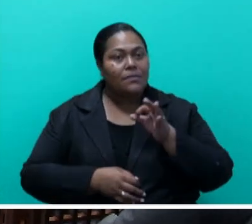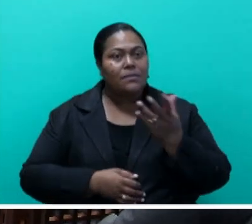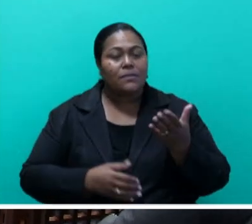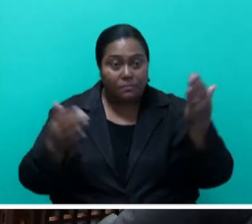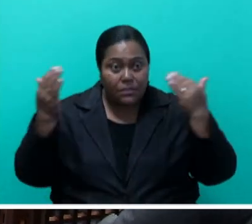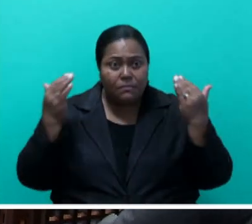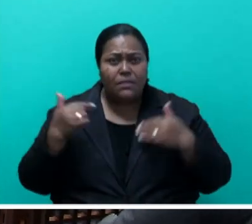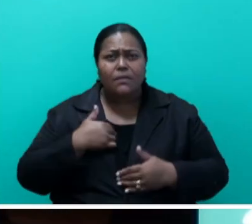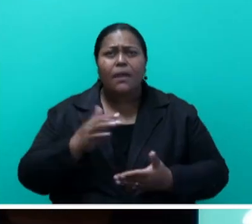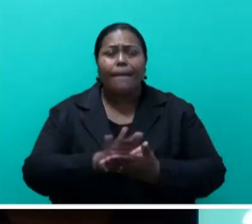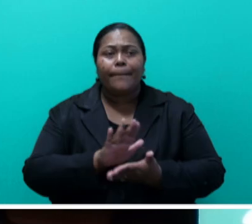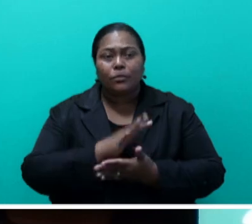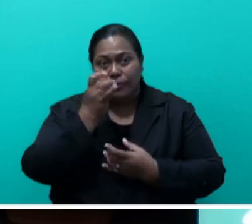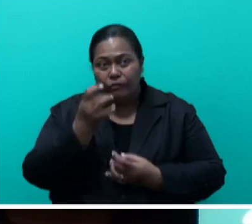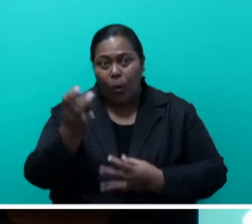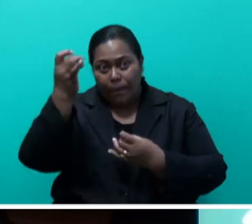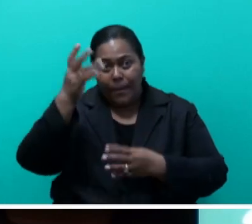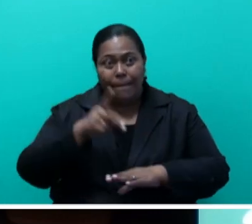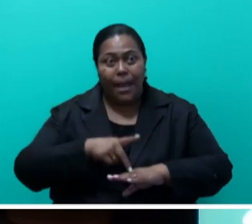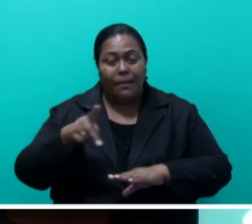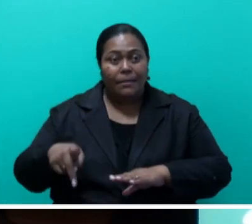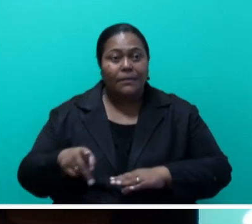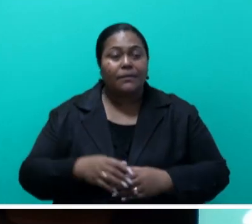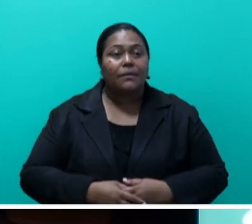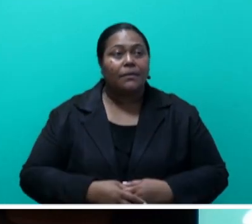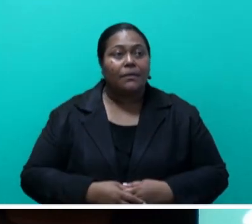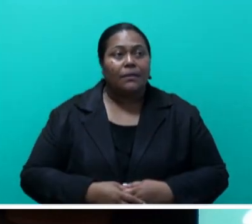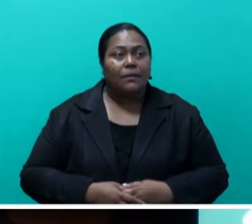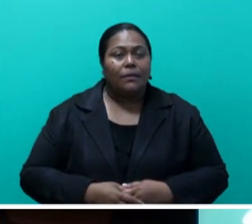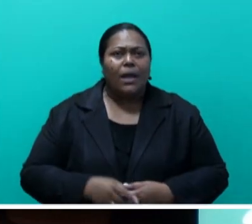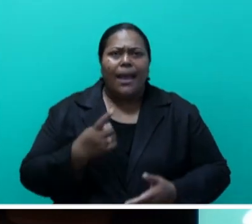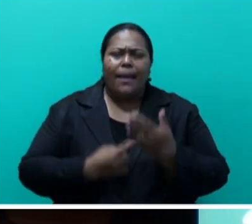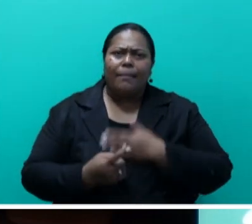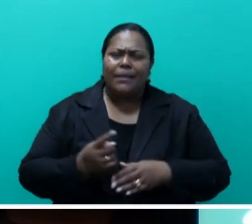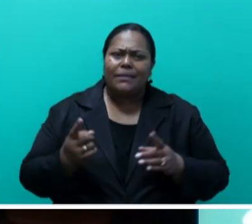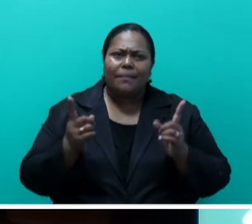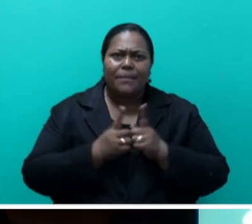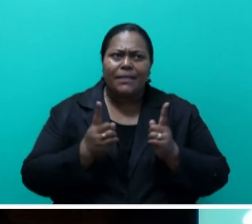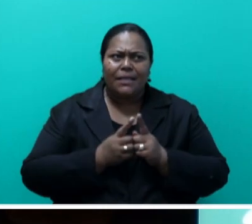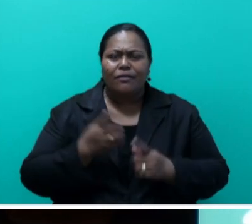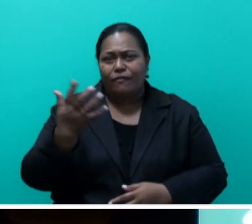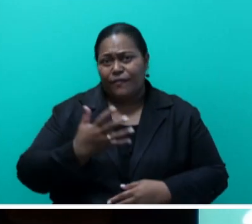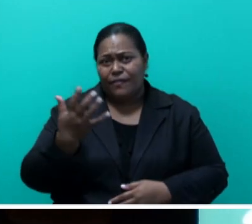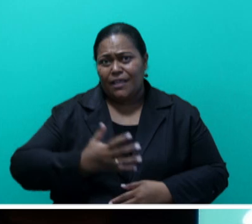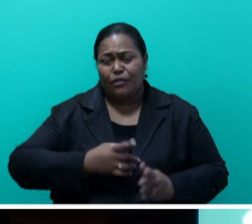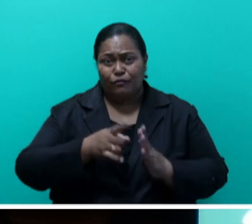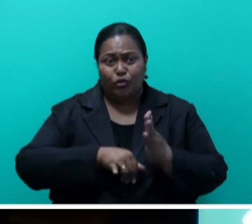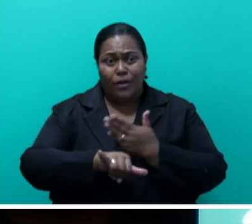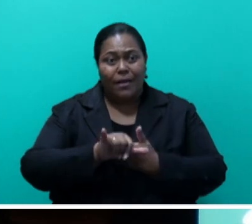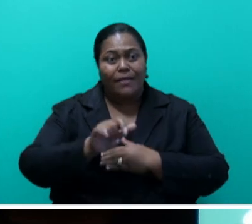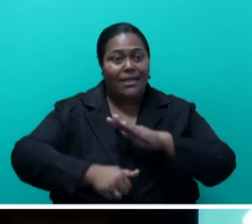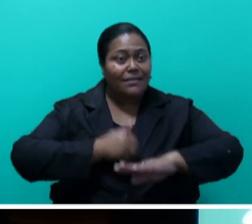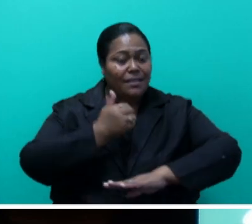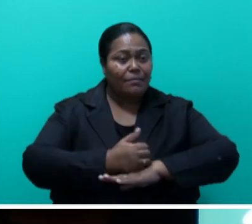I'm pleased to inform the Parliament that during the Cabinet sitting of 15 July, the establishment of the Financial